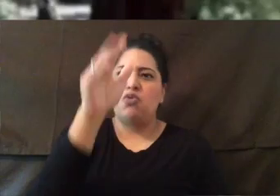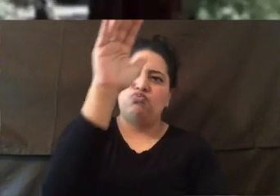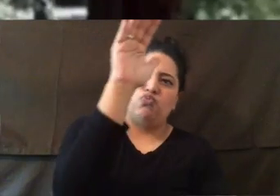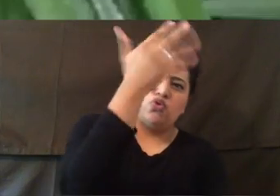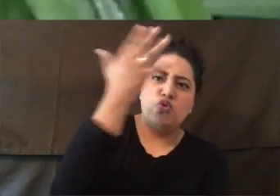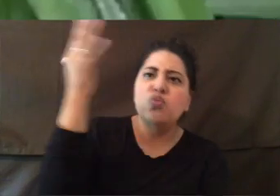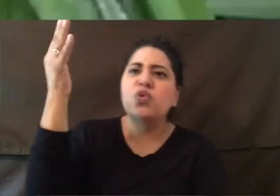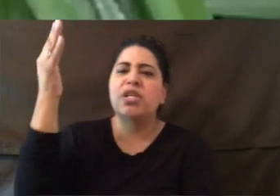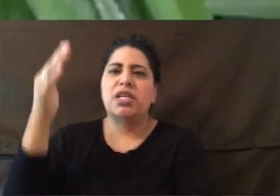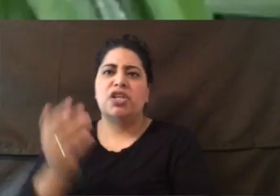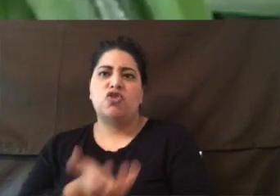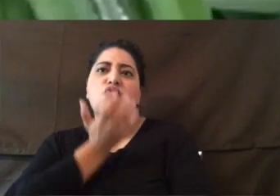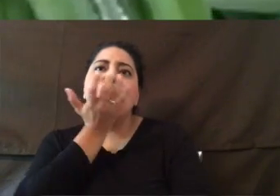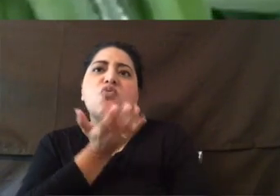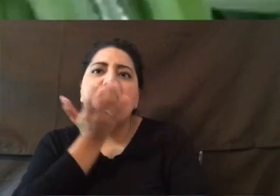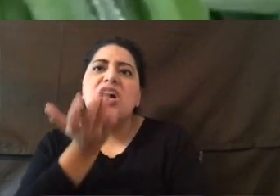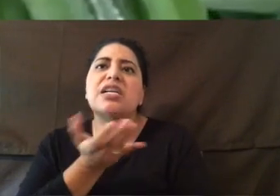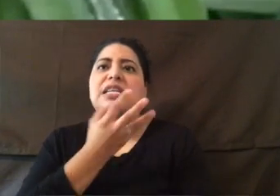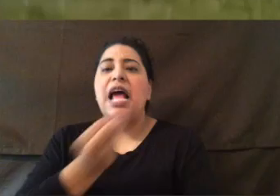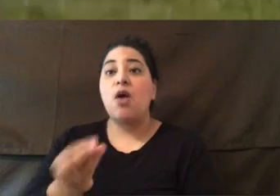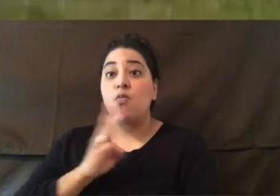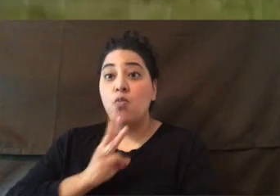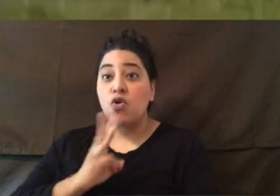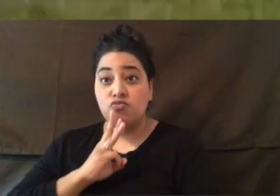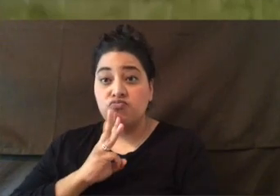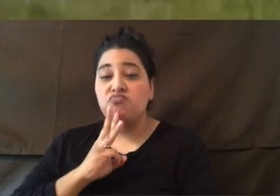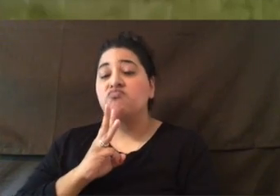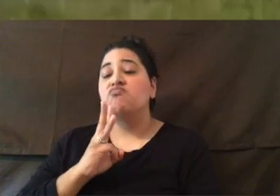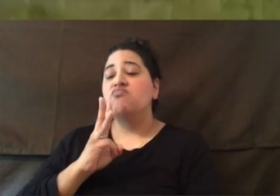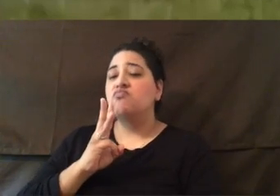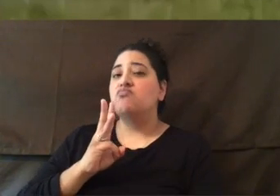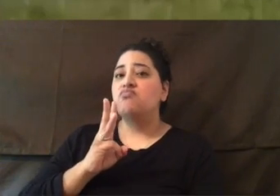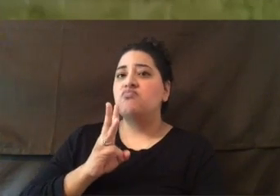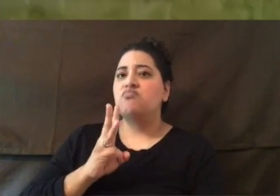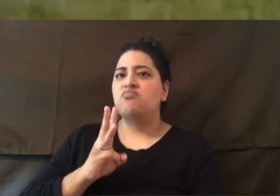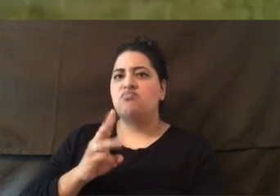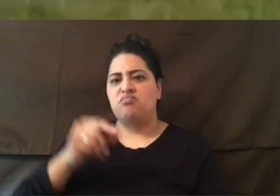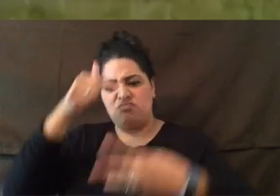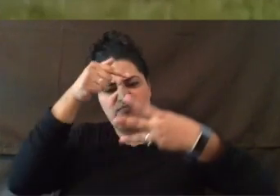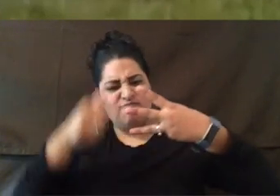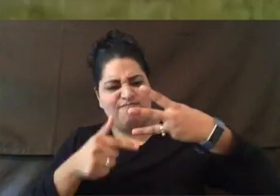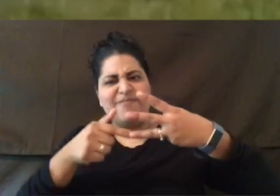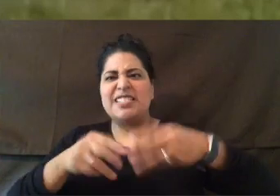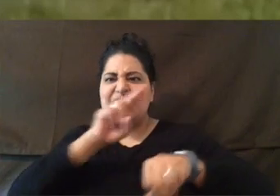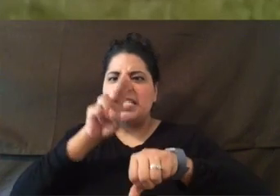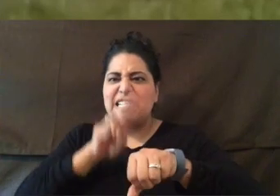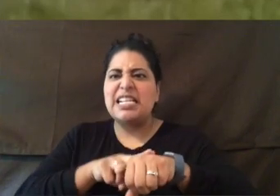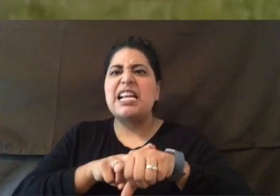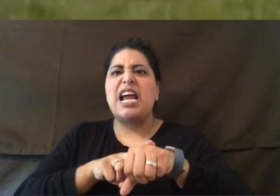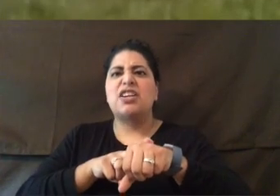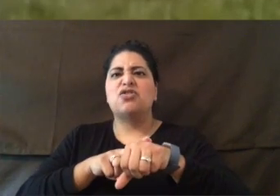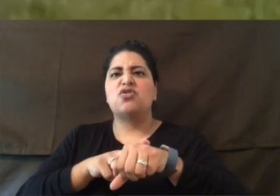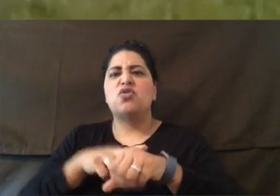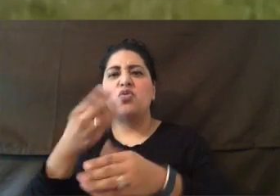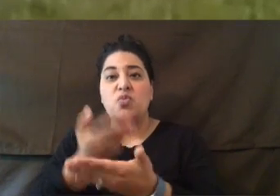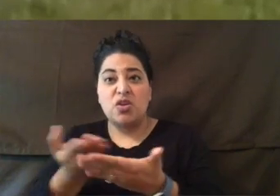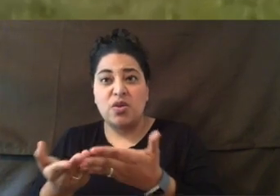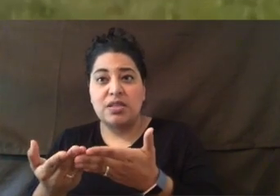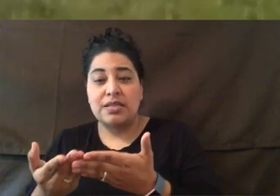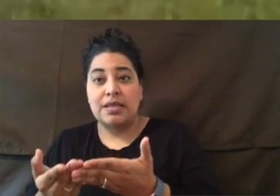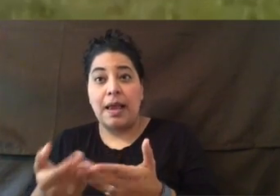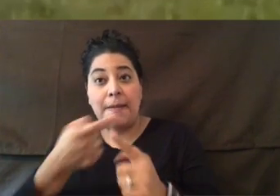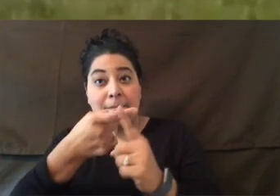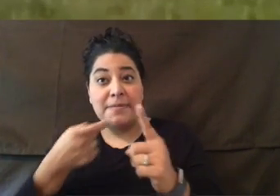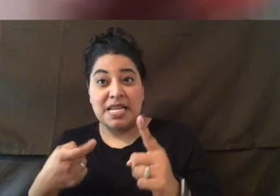as trees, grass, and the water in this river as natural resources because they come